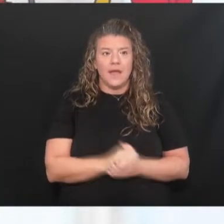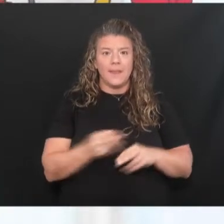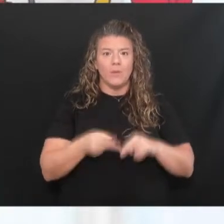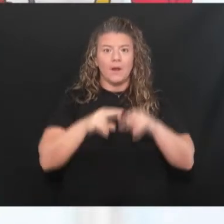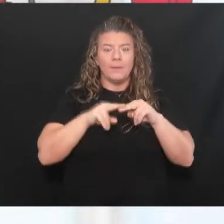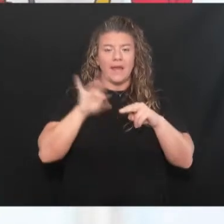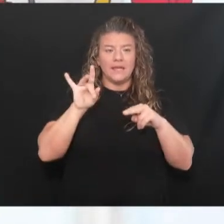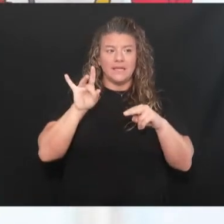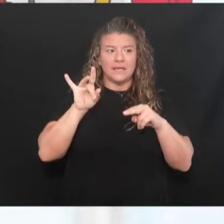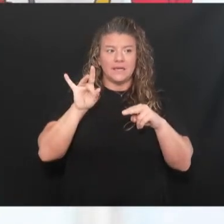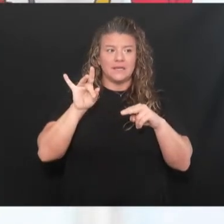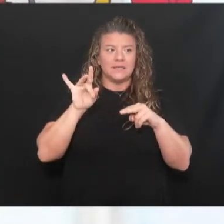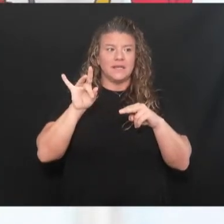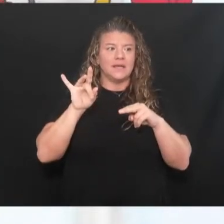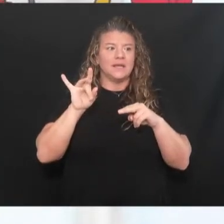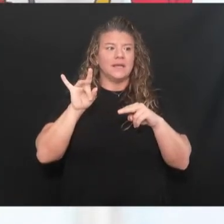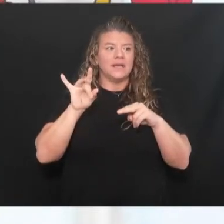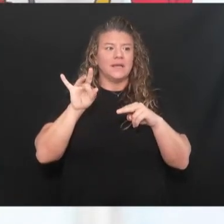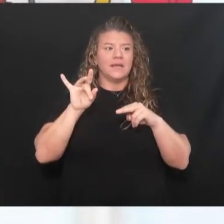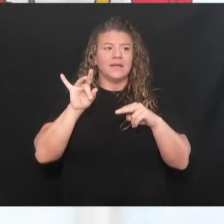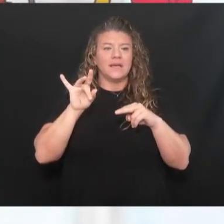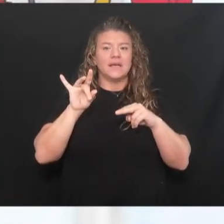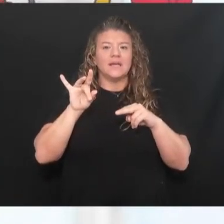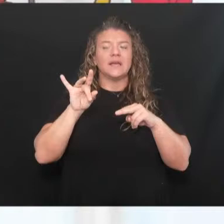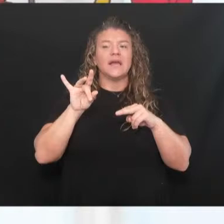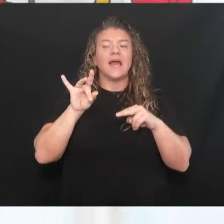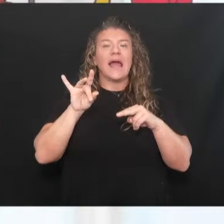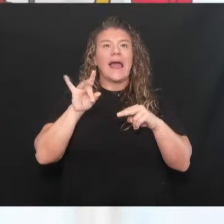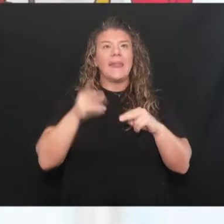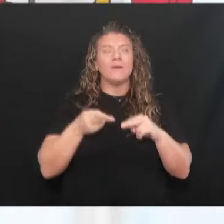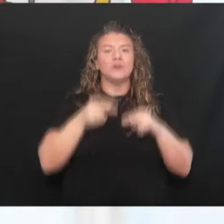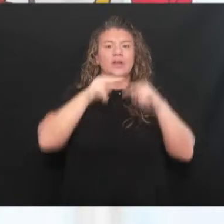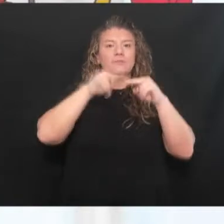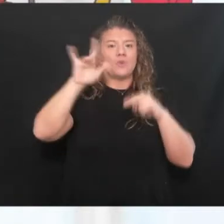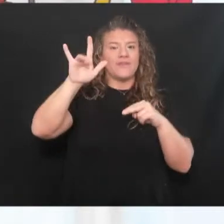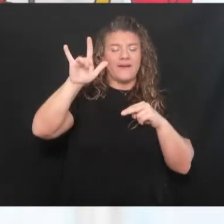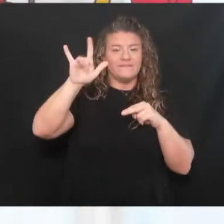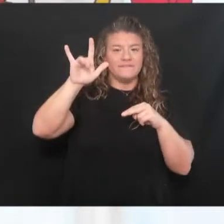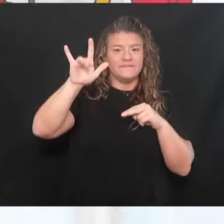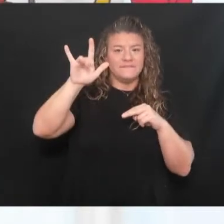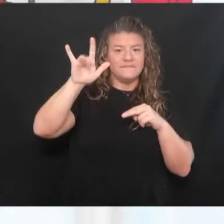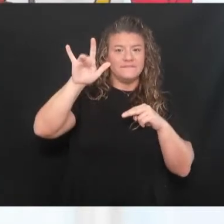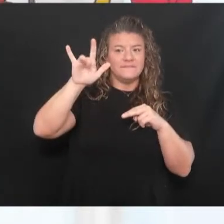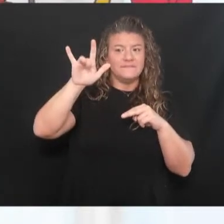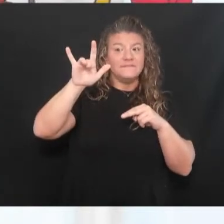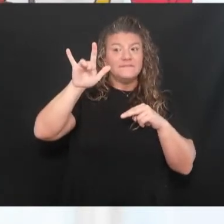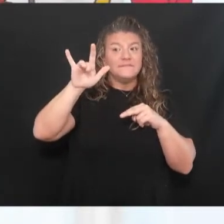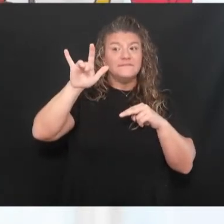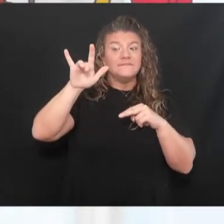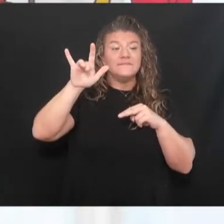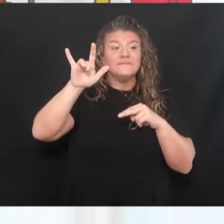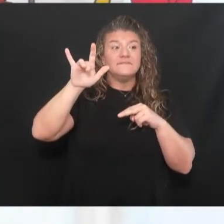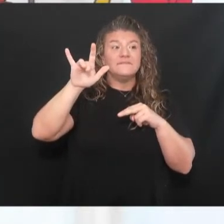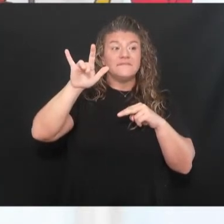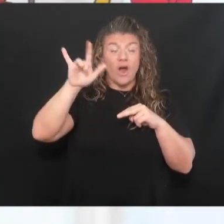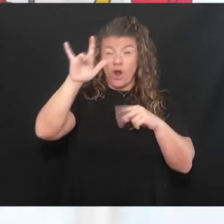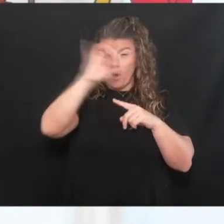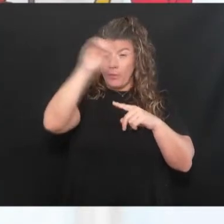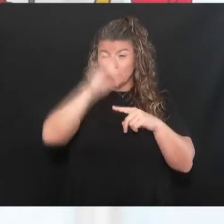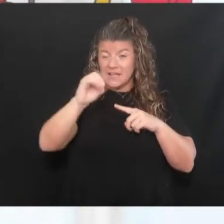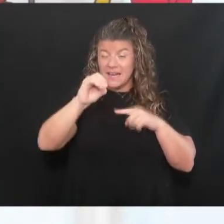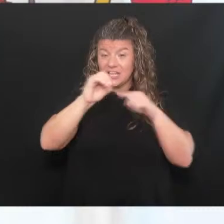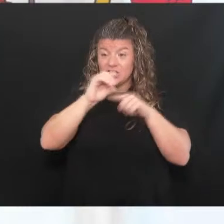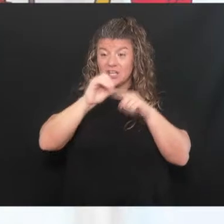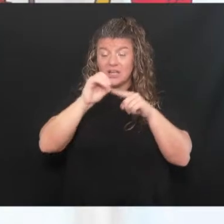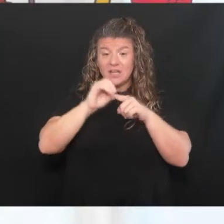something. And then we jumped from 18 to maybe 25. And on a percentage basis,